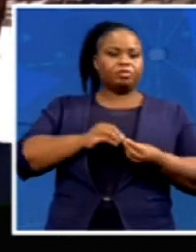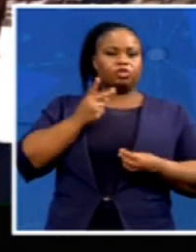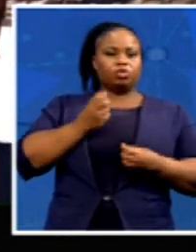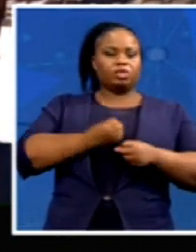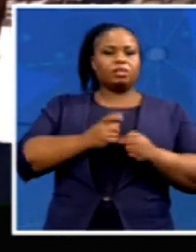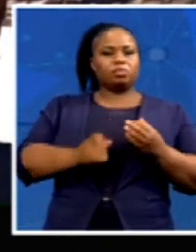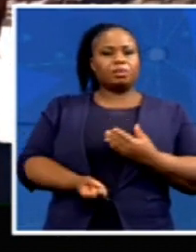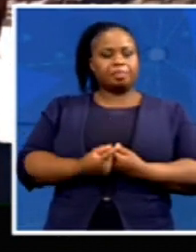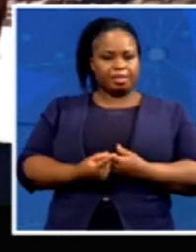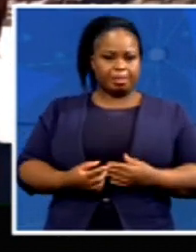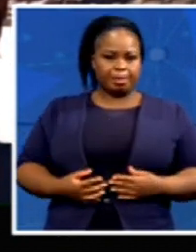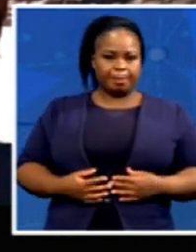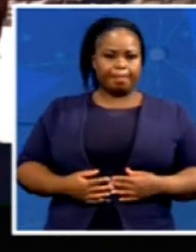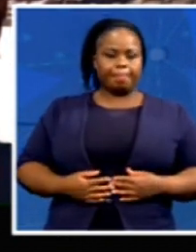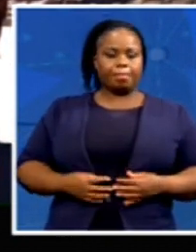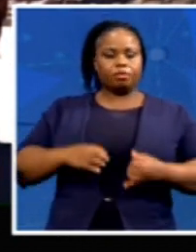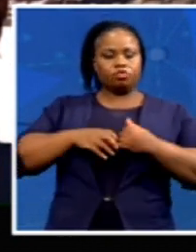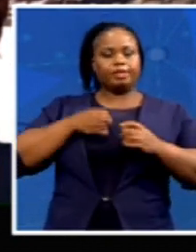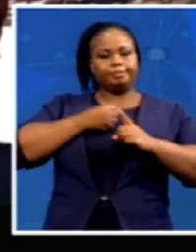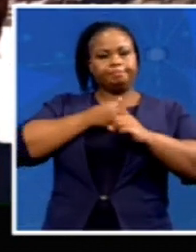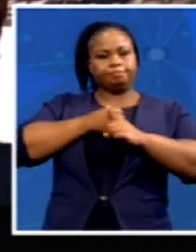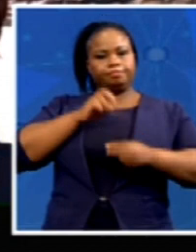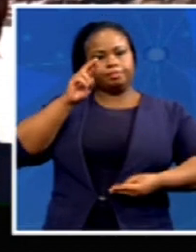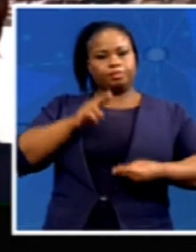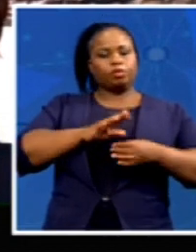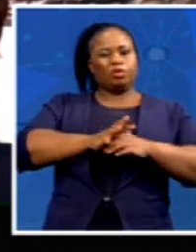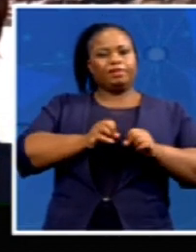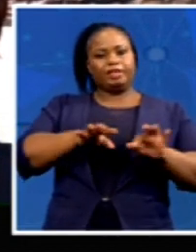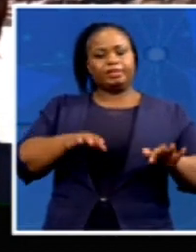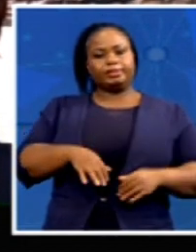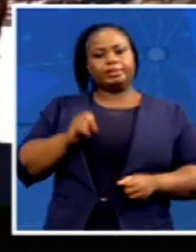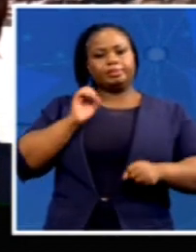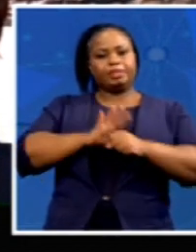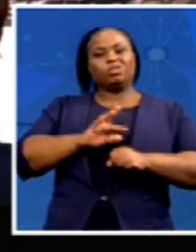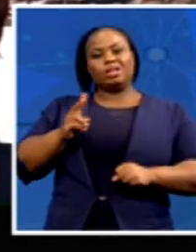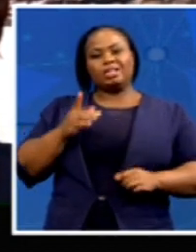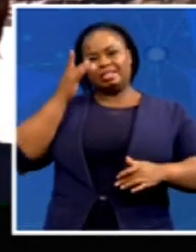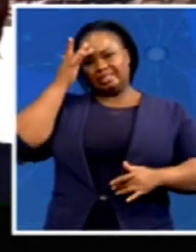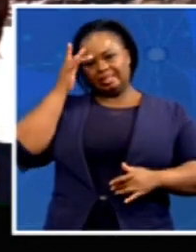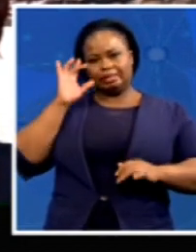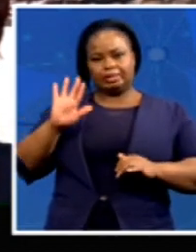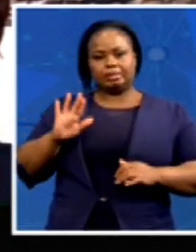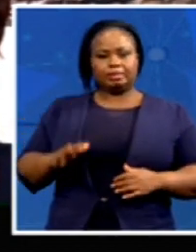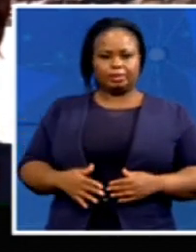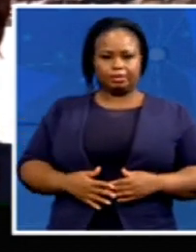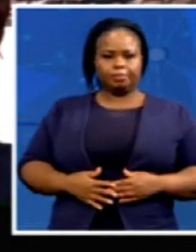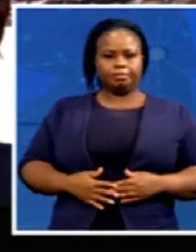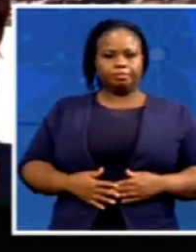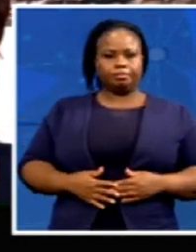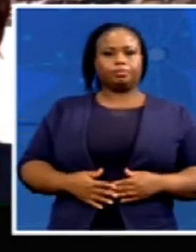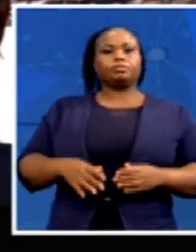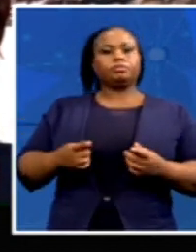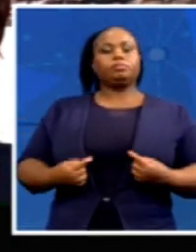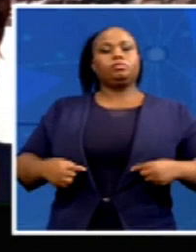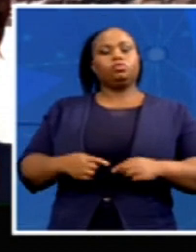COVID and the impact it has on other infectious diseases, and begin to provide an opportunity to reflect